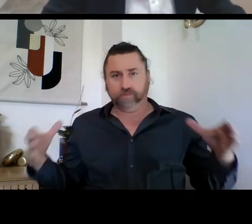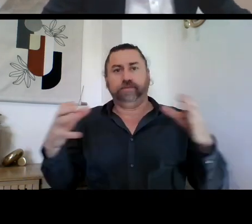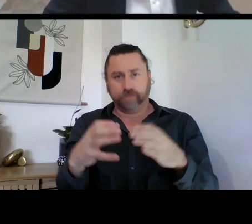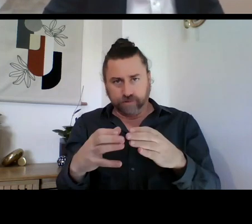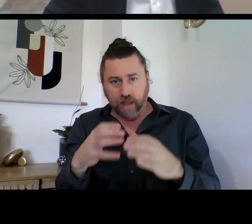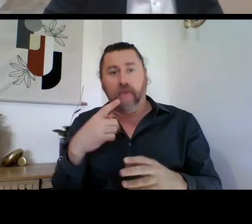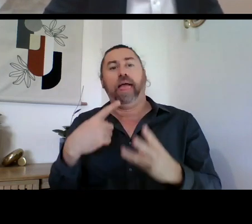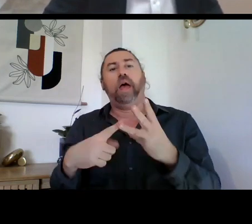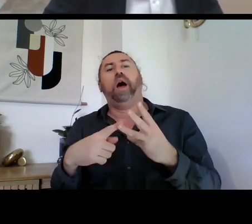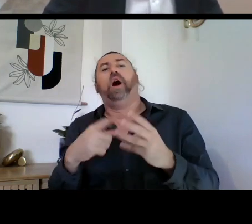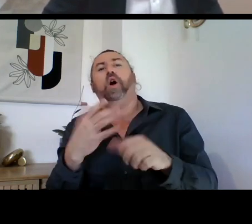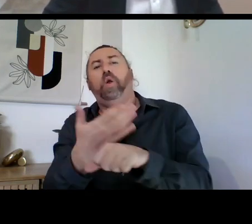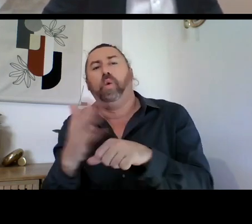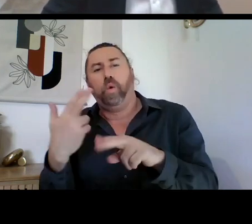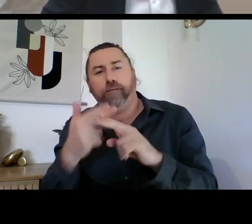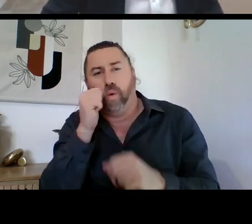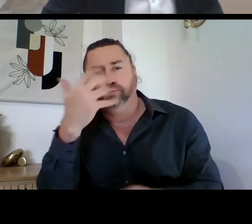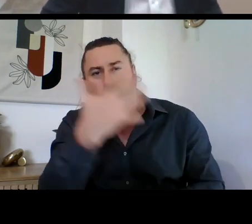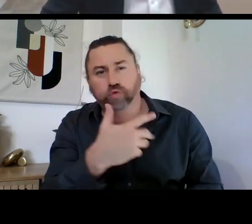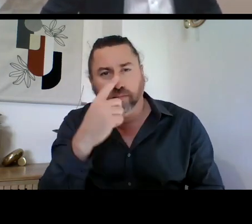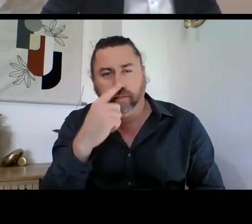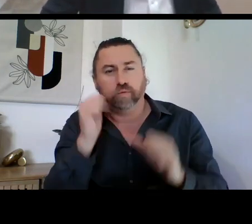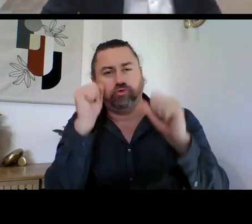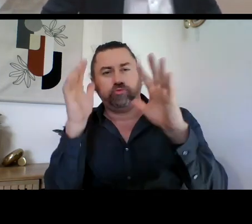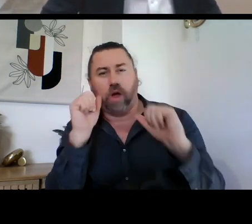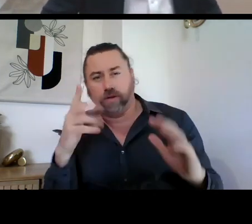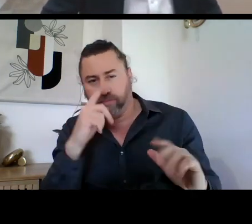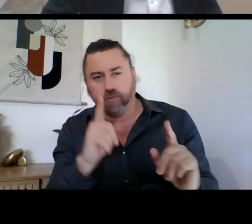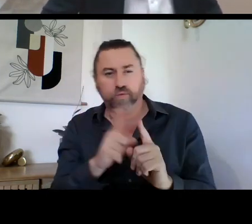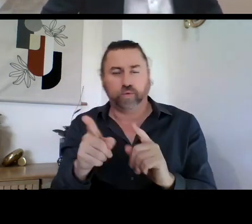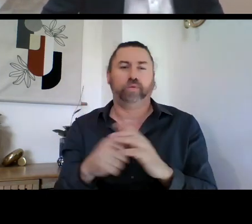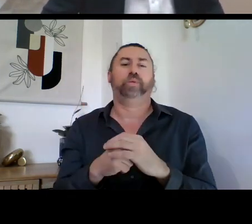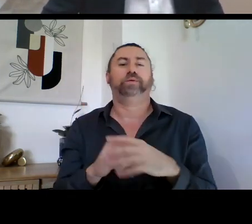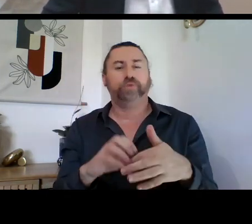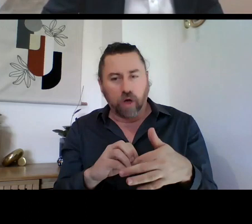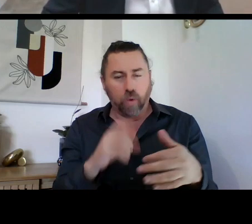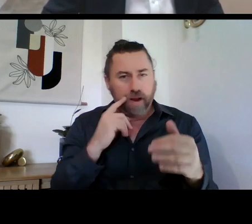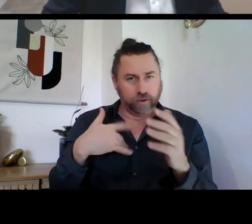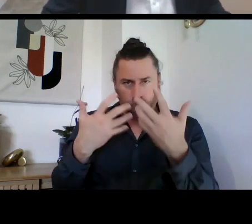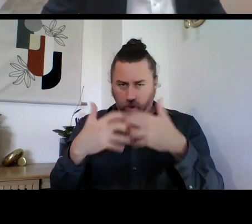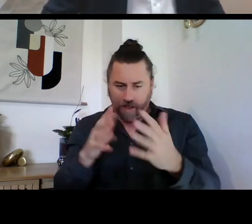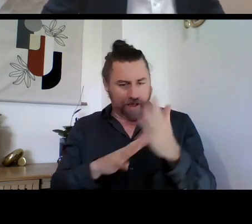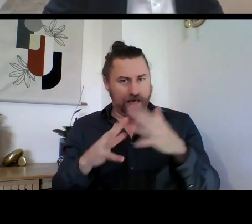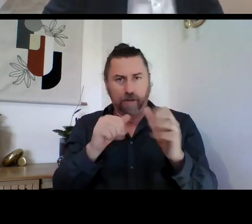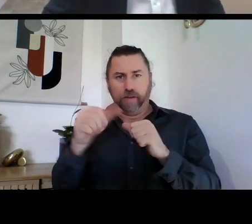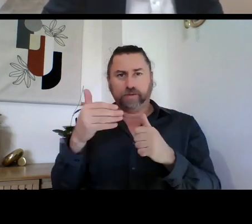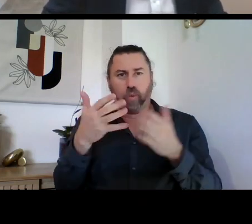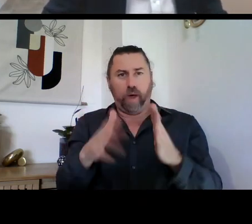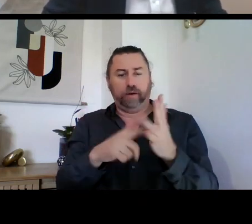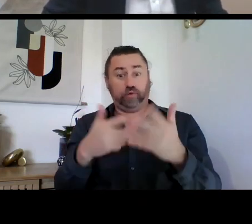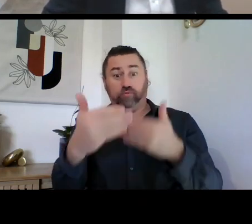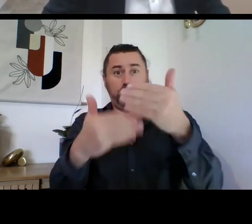Indigenous assessment providers. So we'll be shortly talking to assessment organisations about how we will progress this work. And